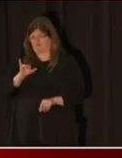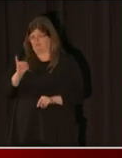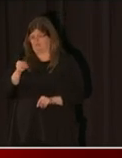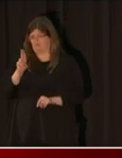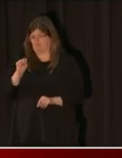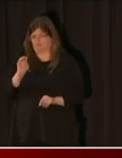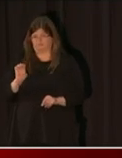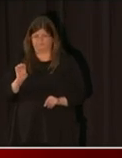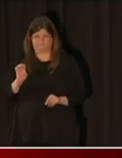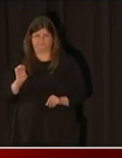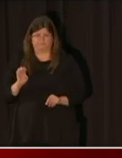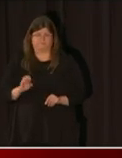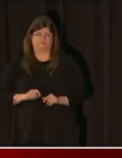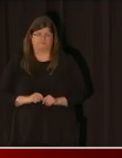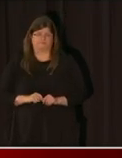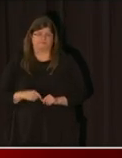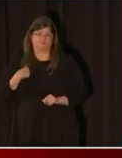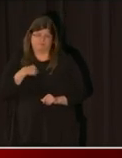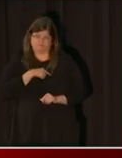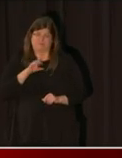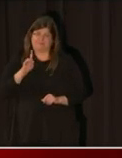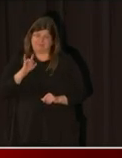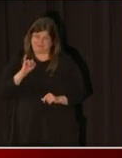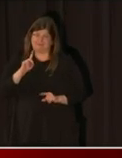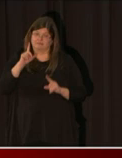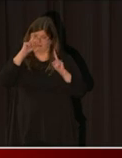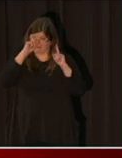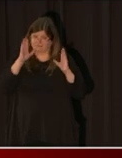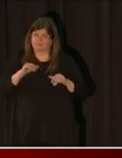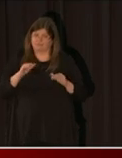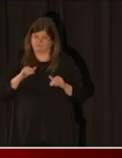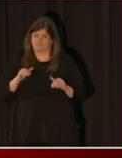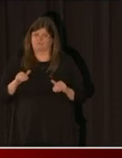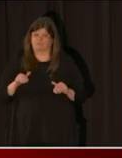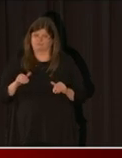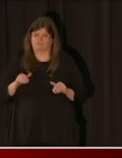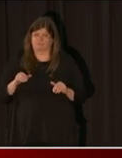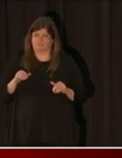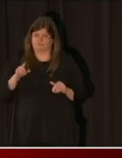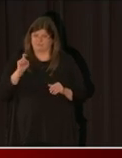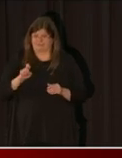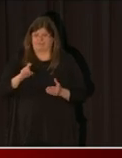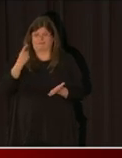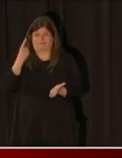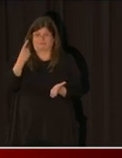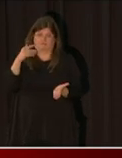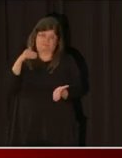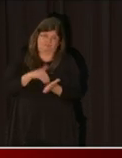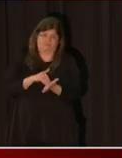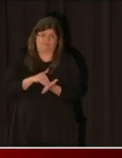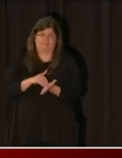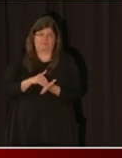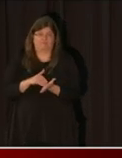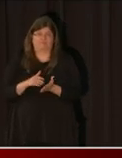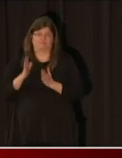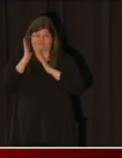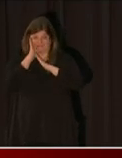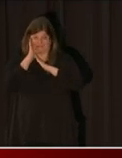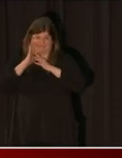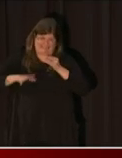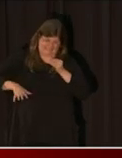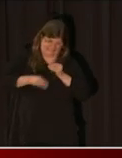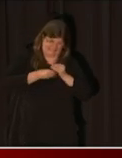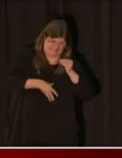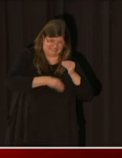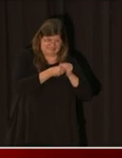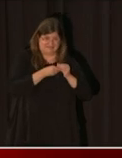We were expecting to need to have 1,000 additional beds available around April 15th. But because